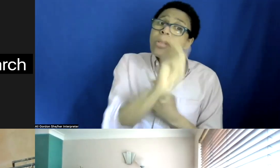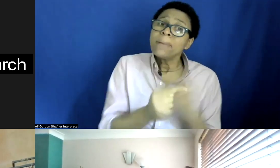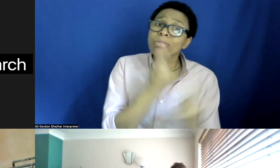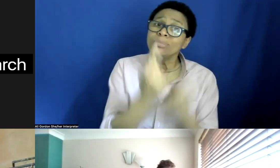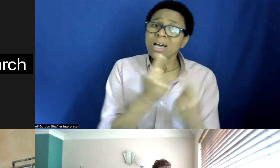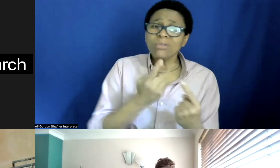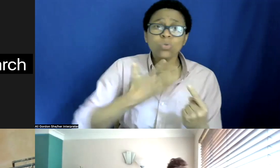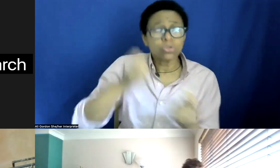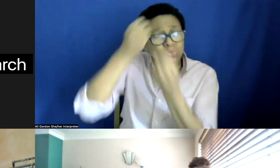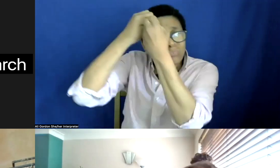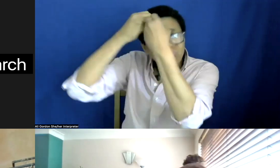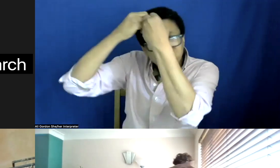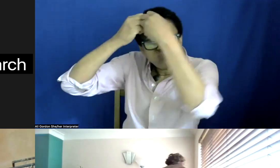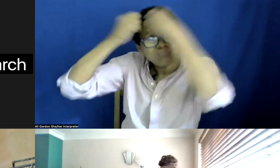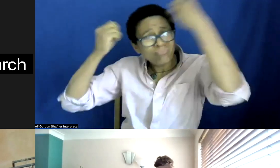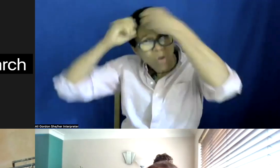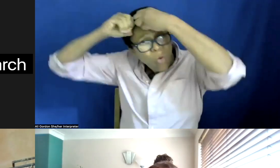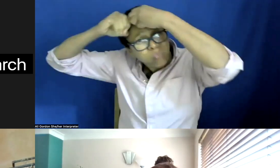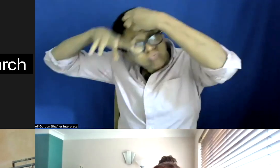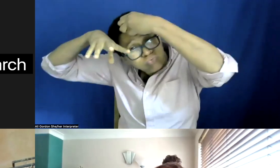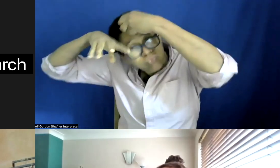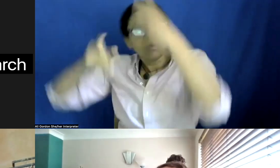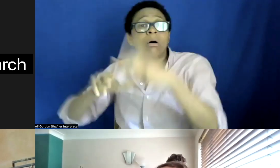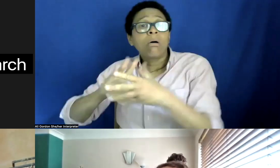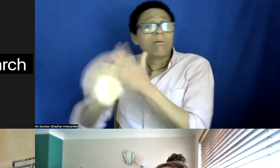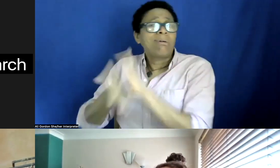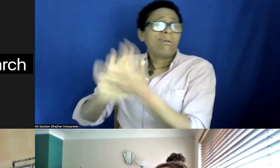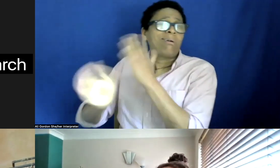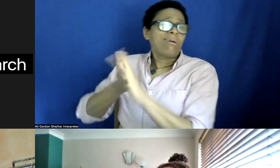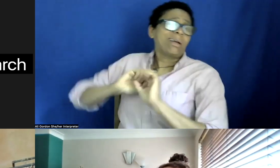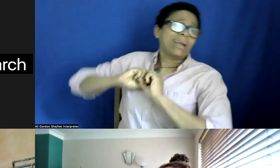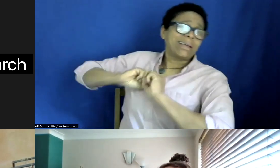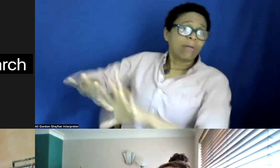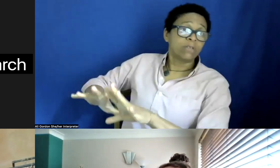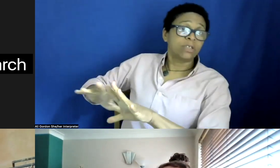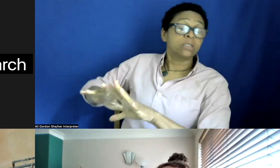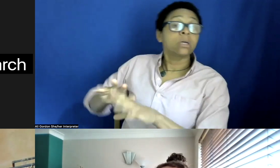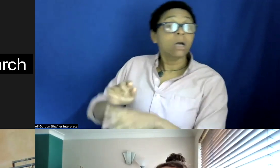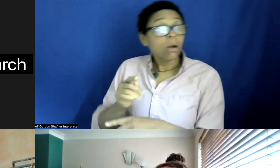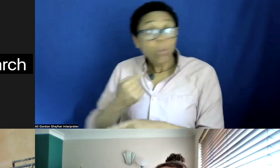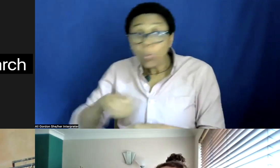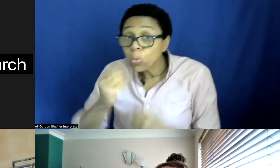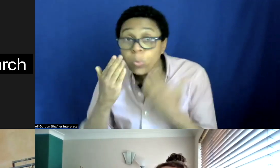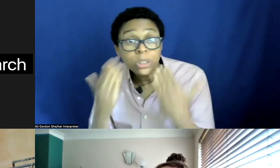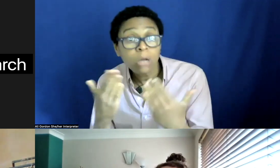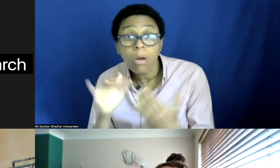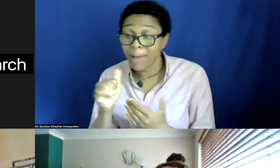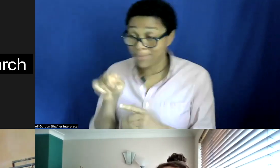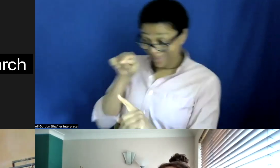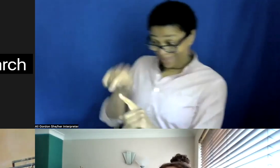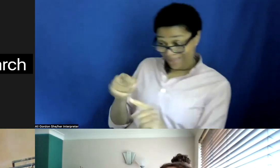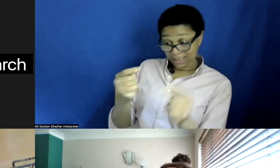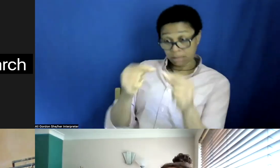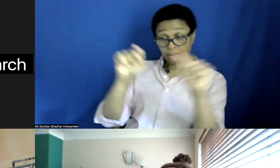about it. It's never meant for public consumption. And for all we know, some of the things kept in the instance of the